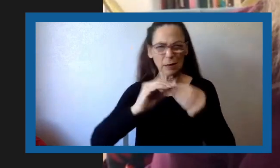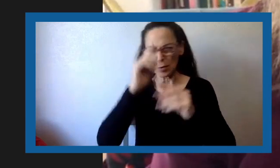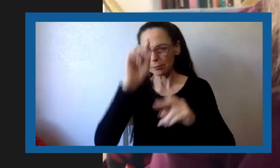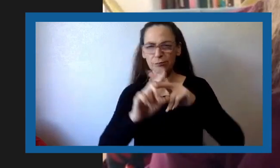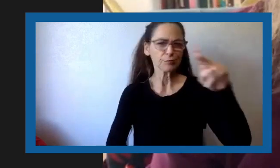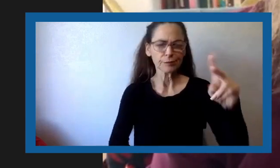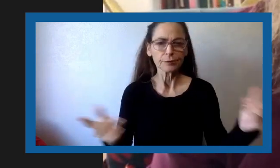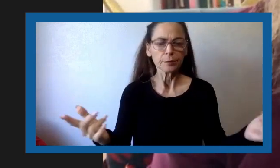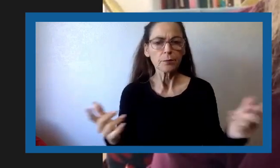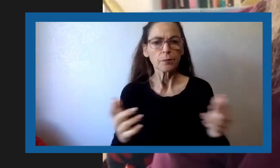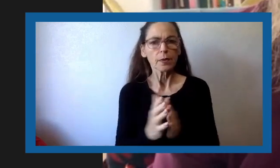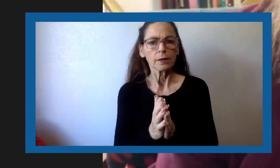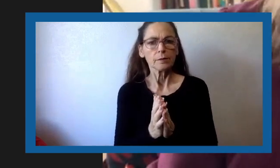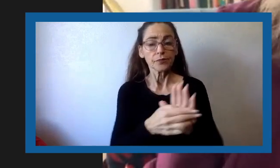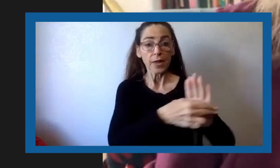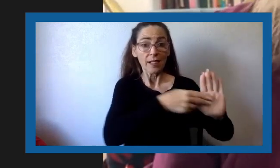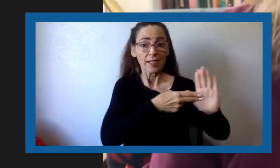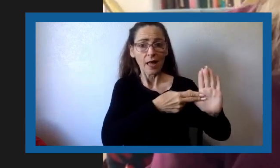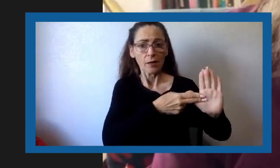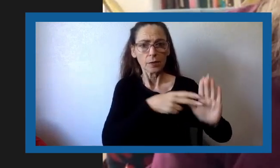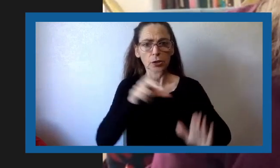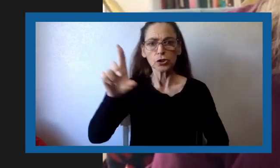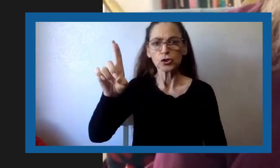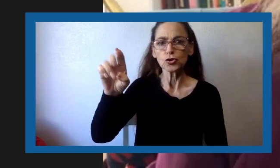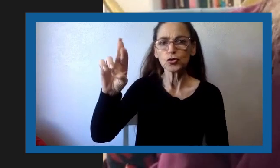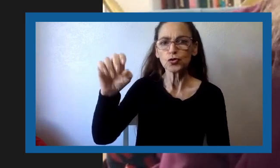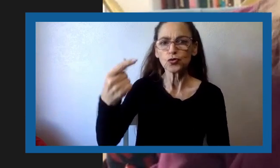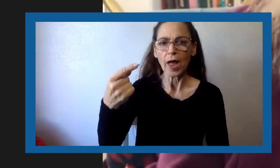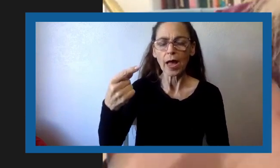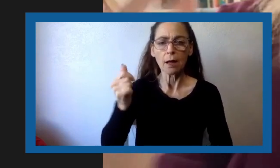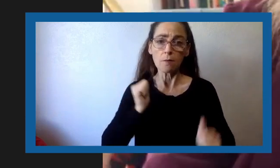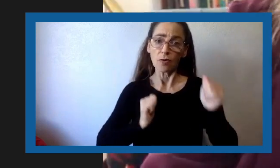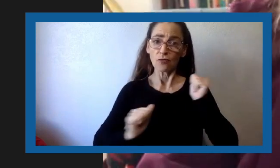but to label drag performances as potentially,